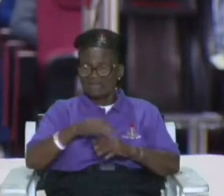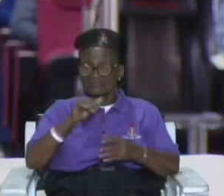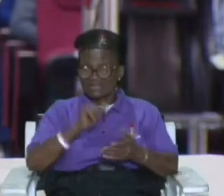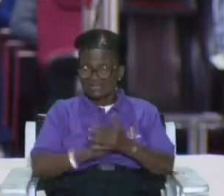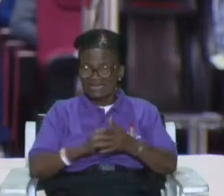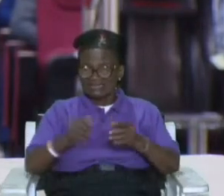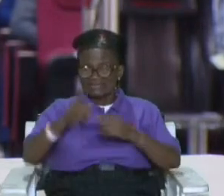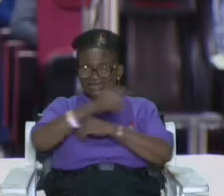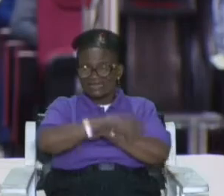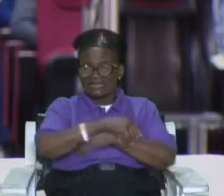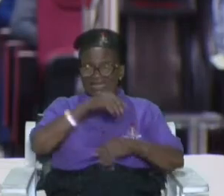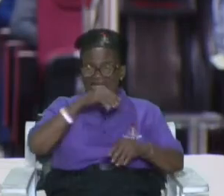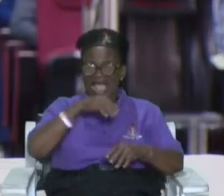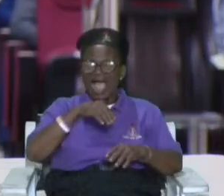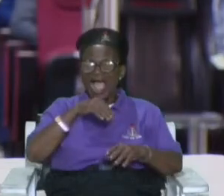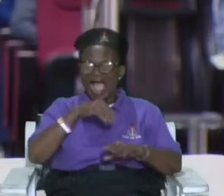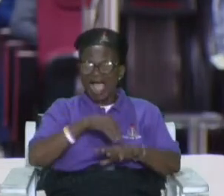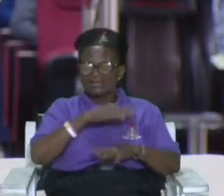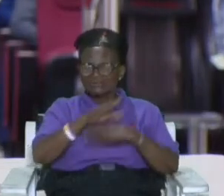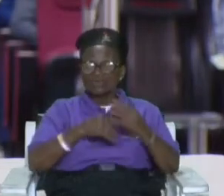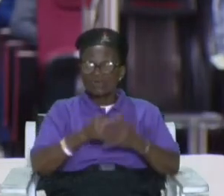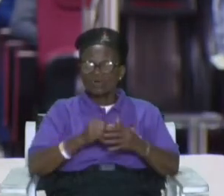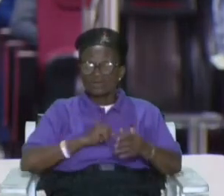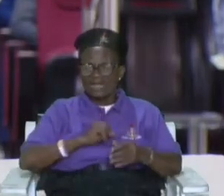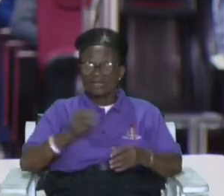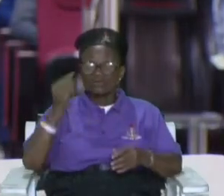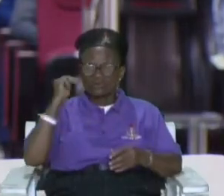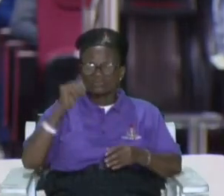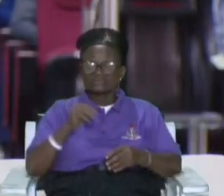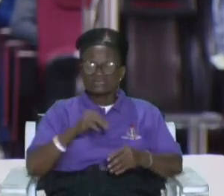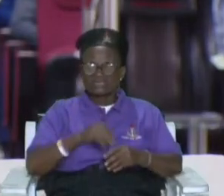And I was in my final year of my master's.